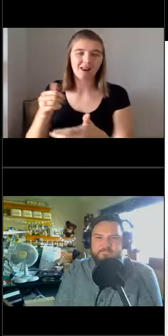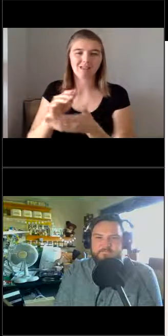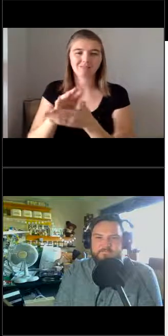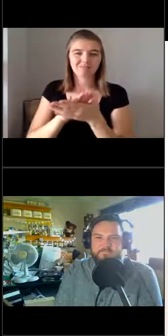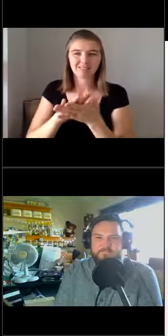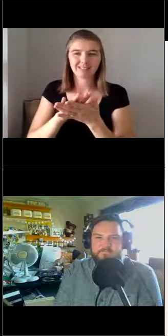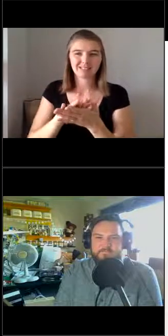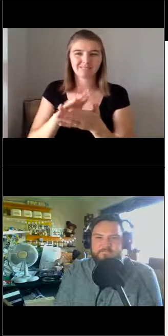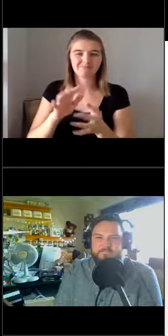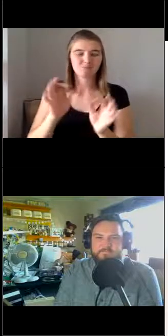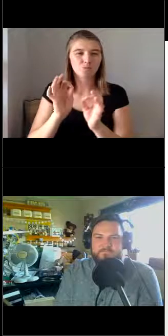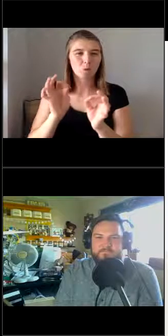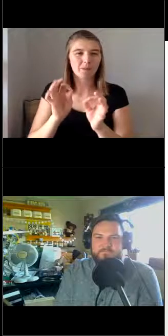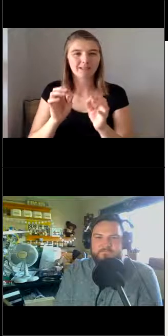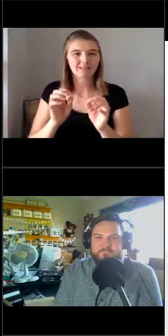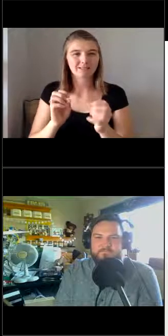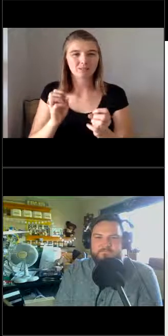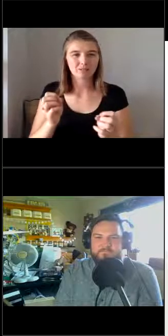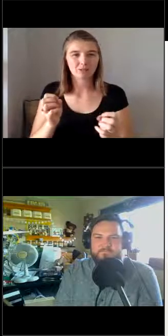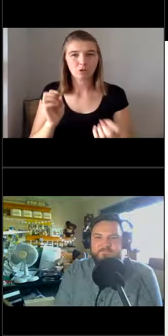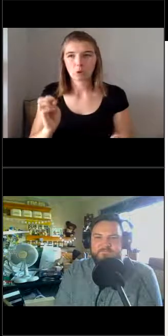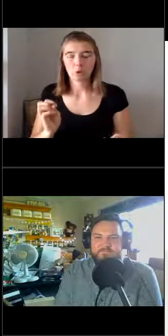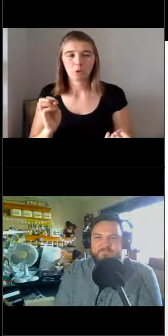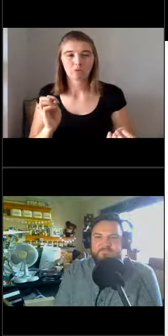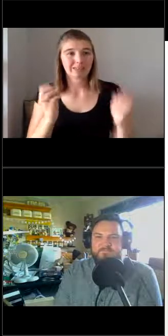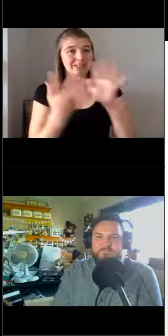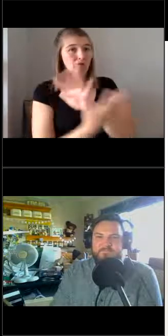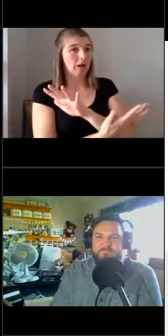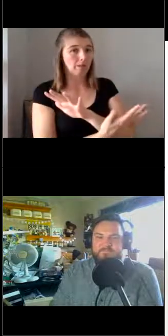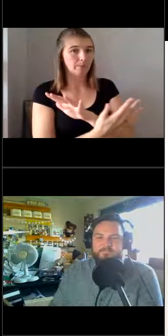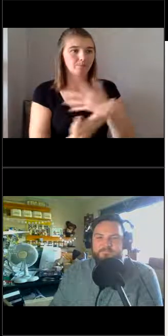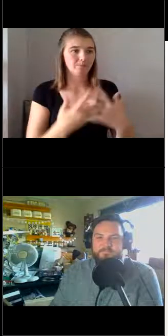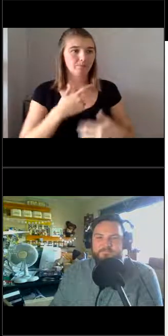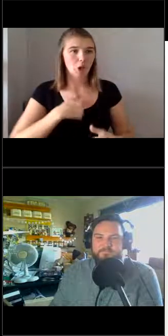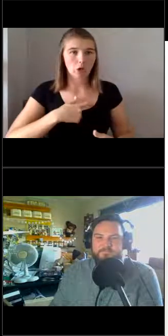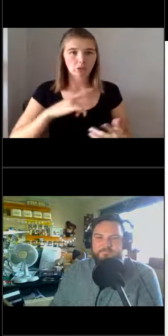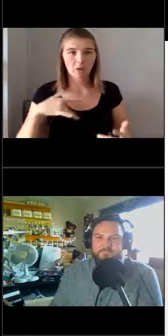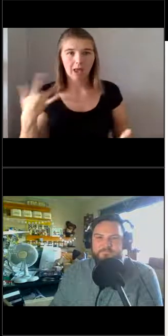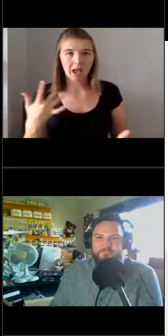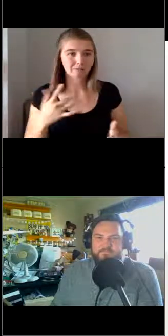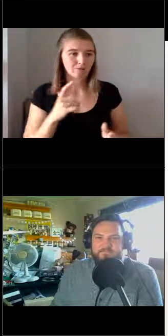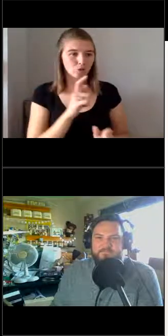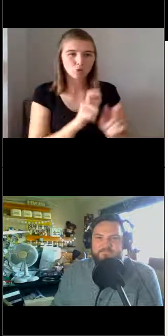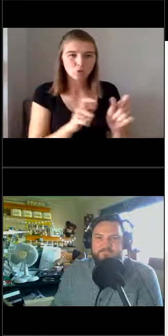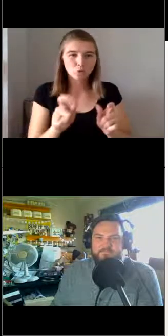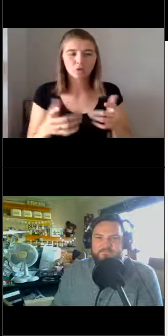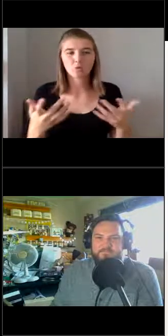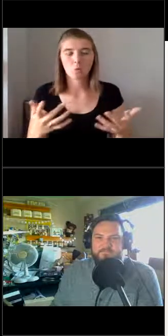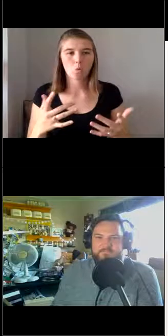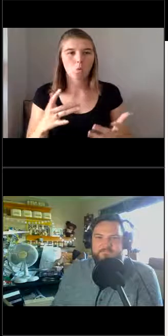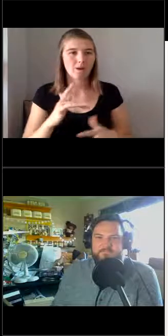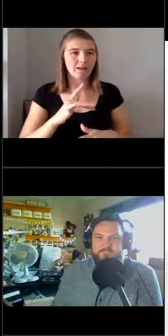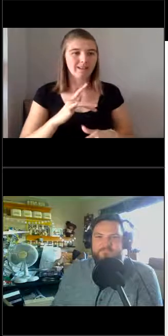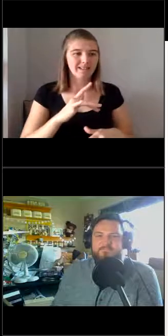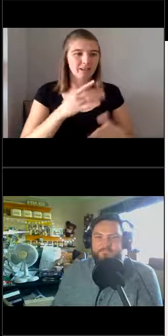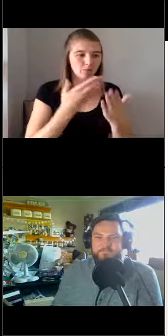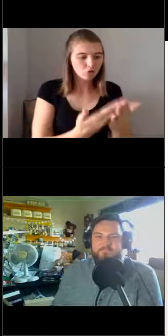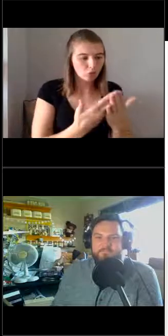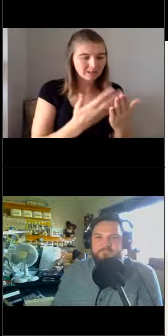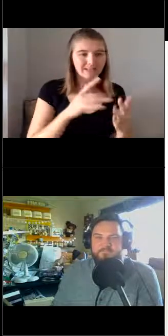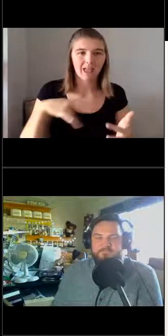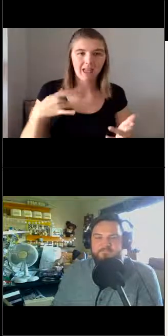be too much of a disruption in their personal life, or, you know, in some sort of professional life as well. So that